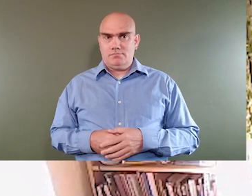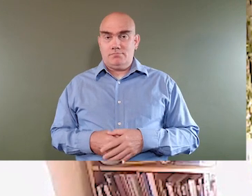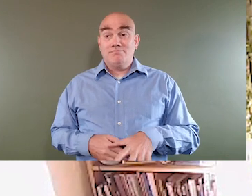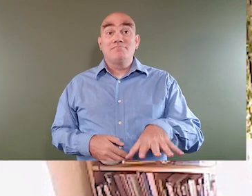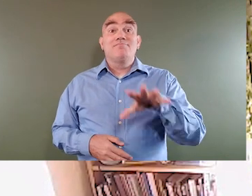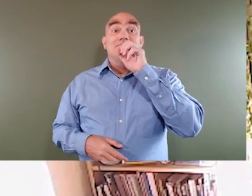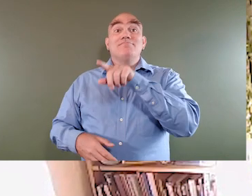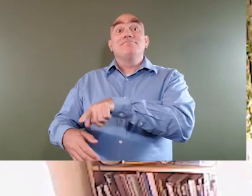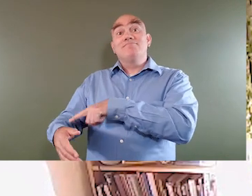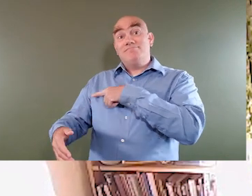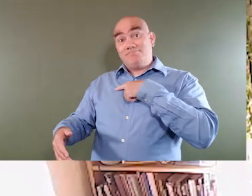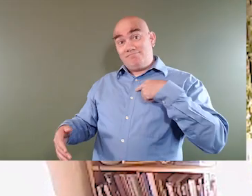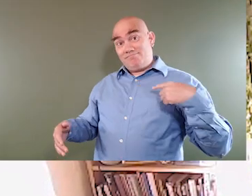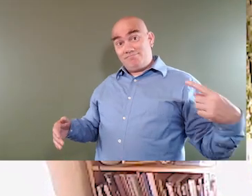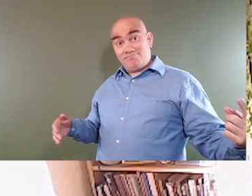Open.